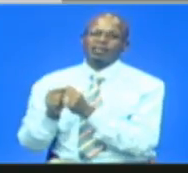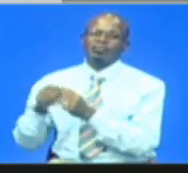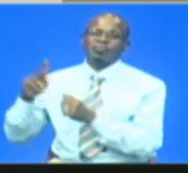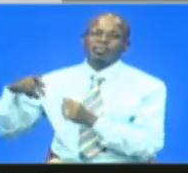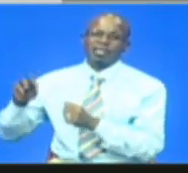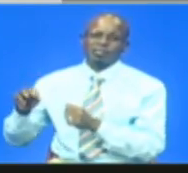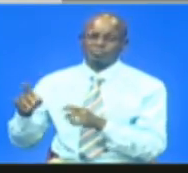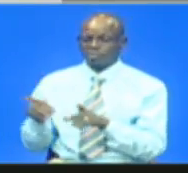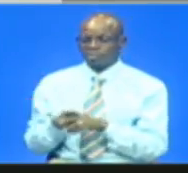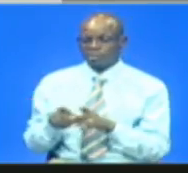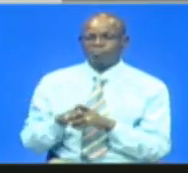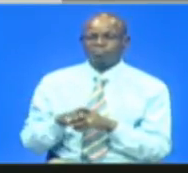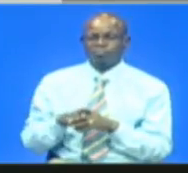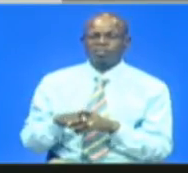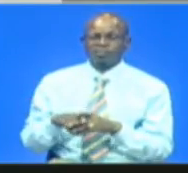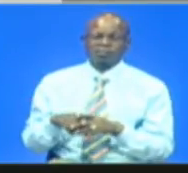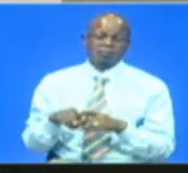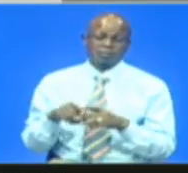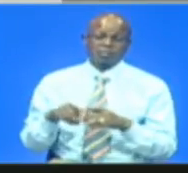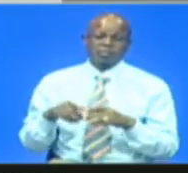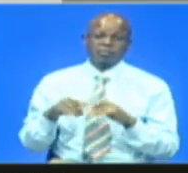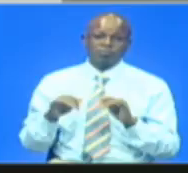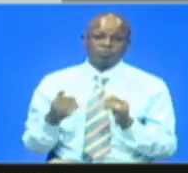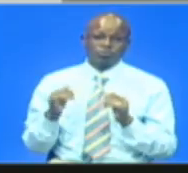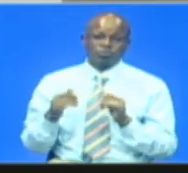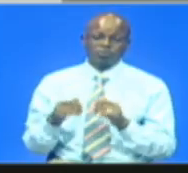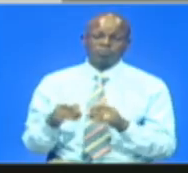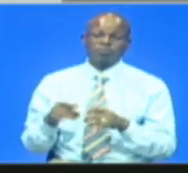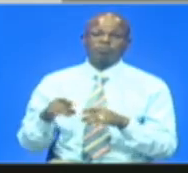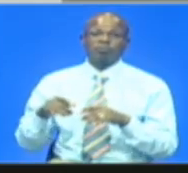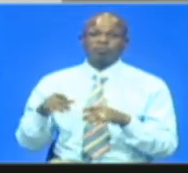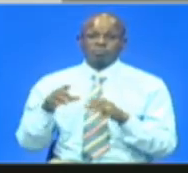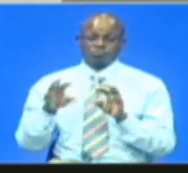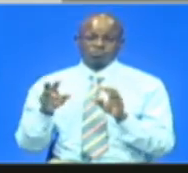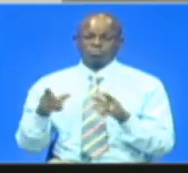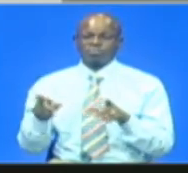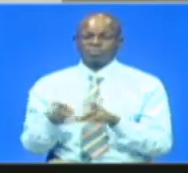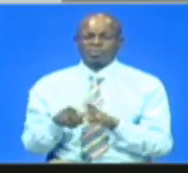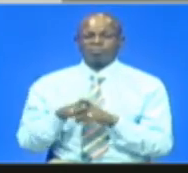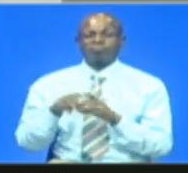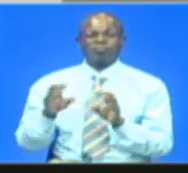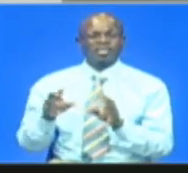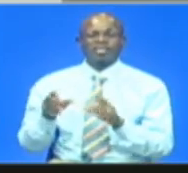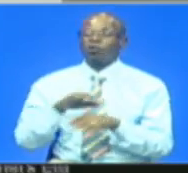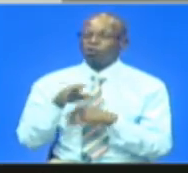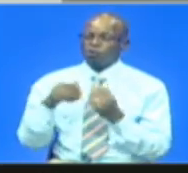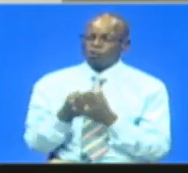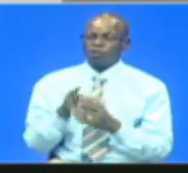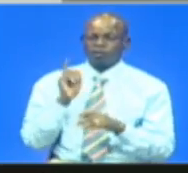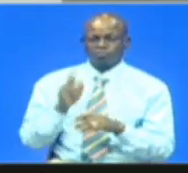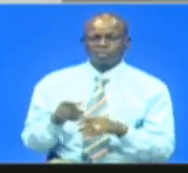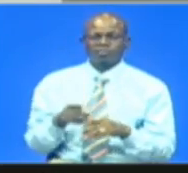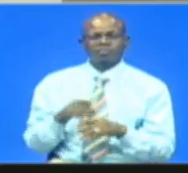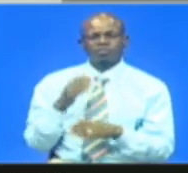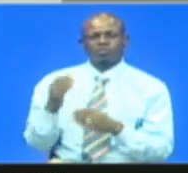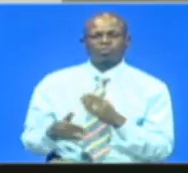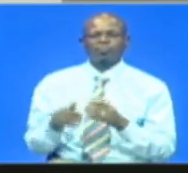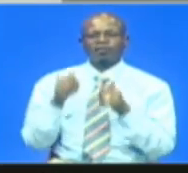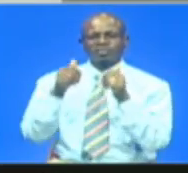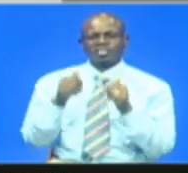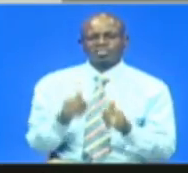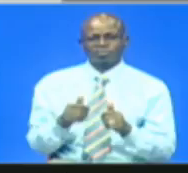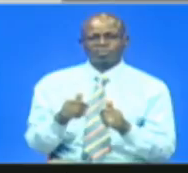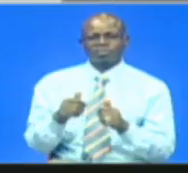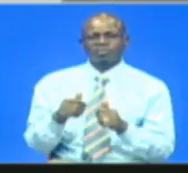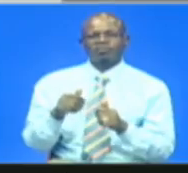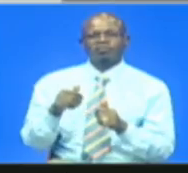Betting Control Board, through Acting Director Liti Wambua, issued a ban on almost all forms of advertising that have been run